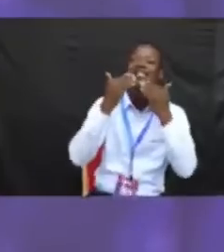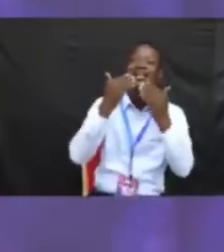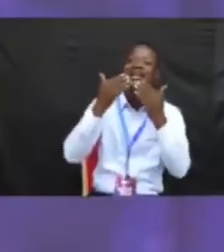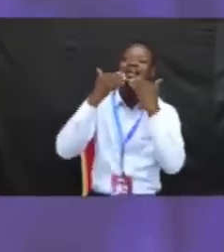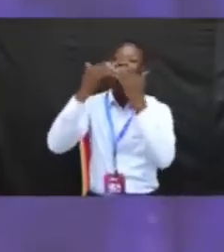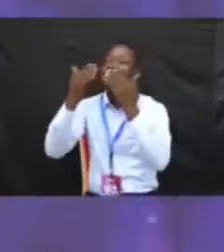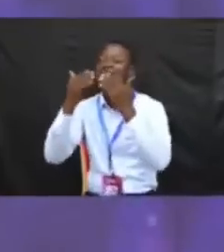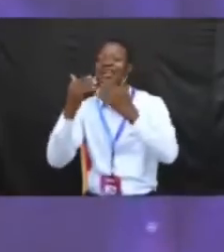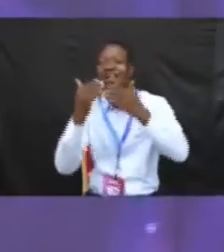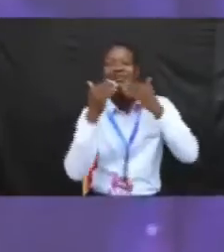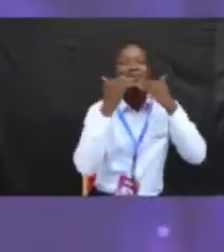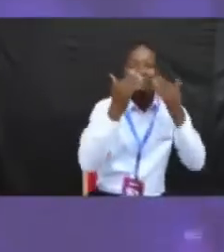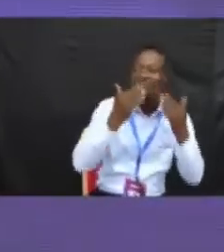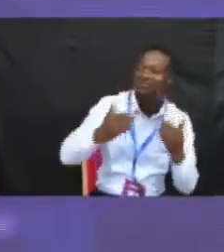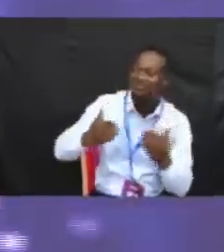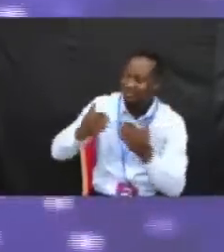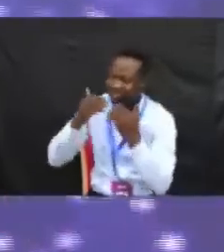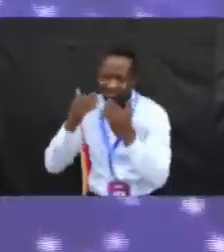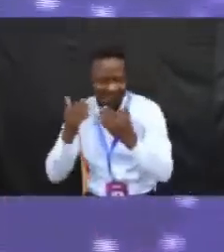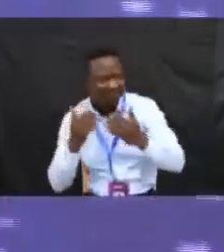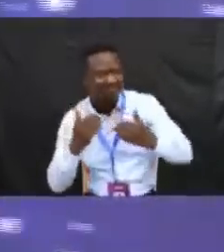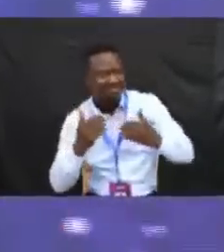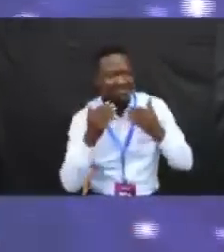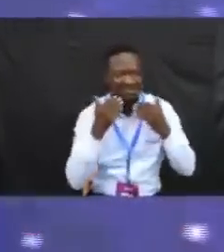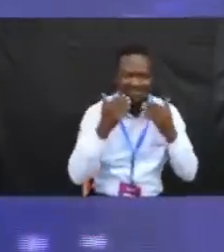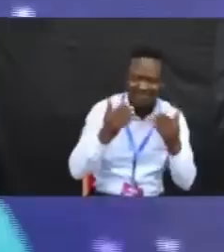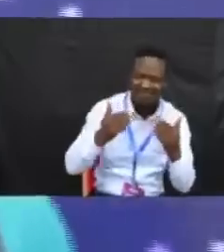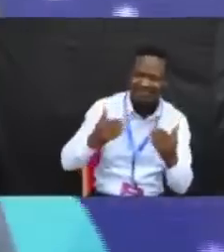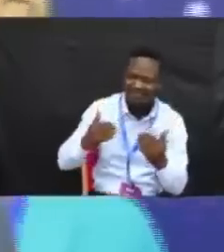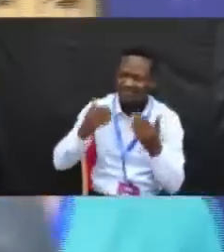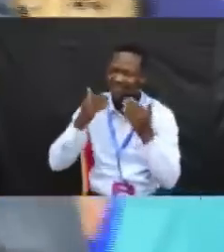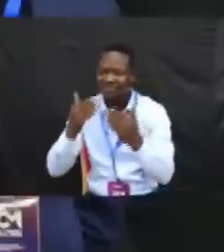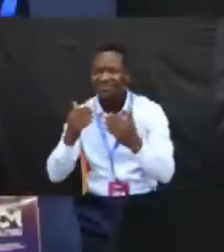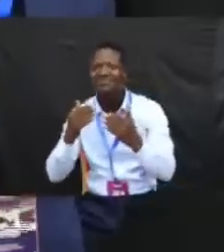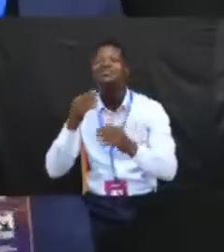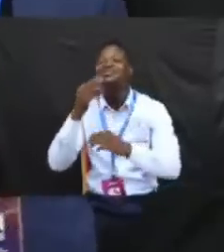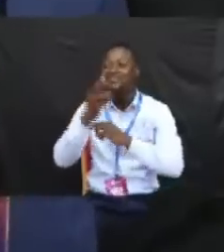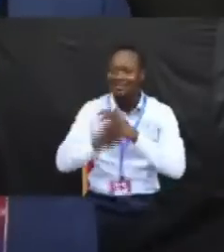glory. I pray now. Amen.